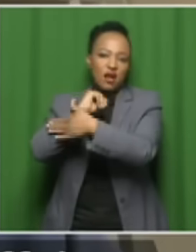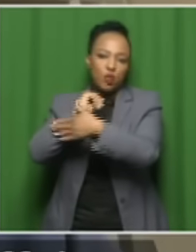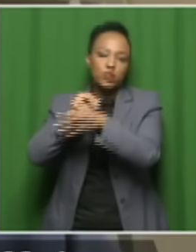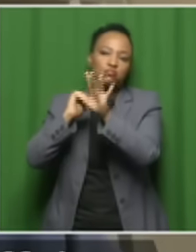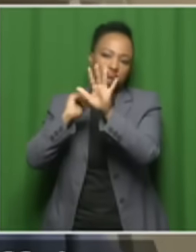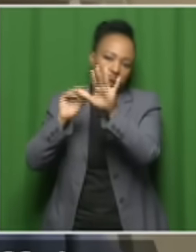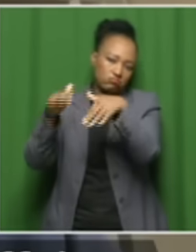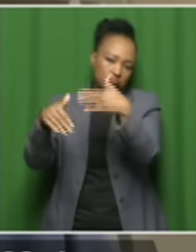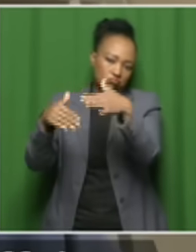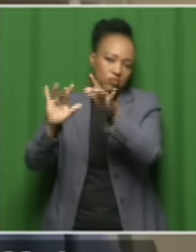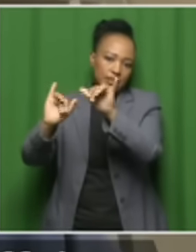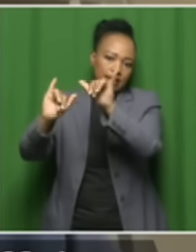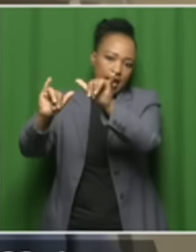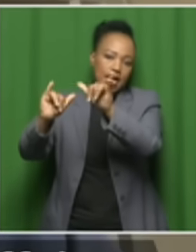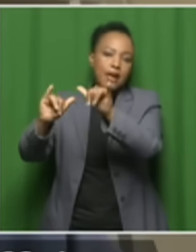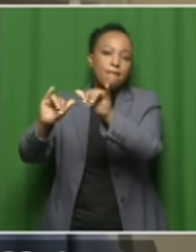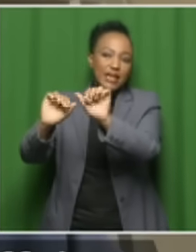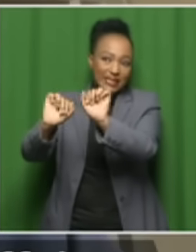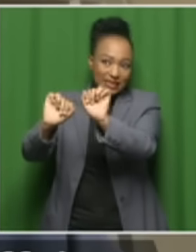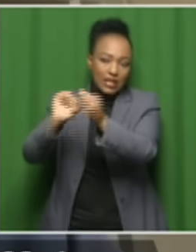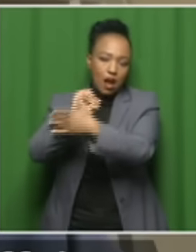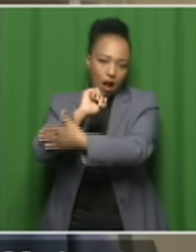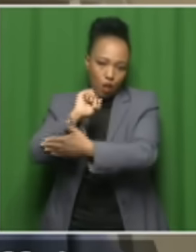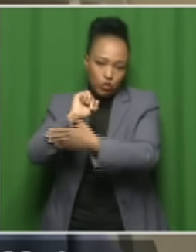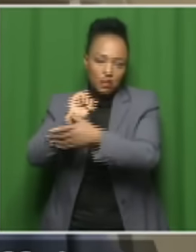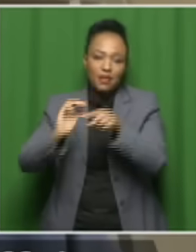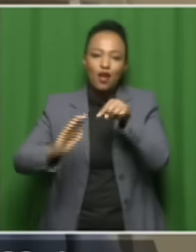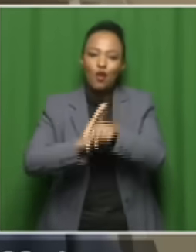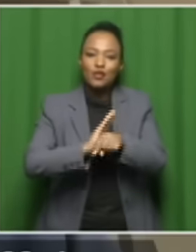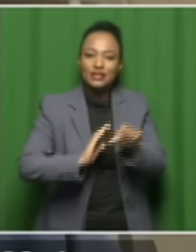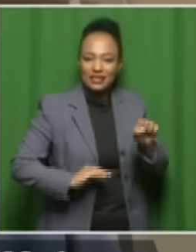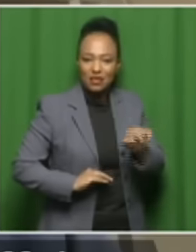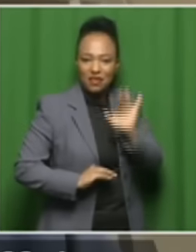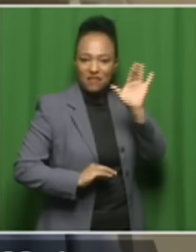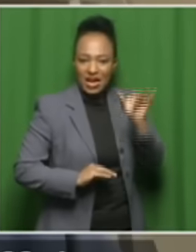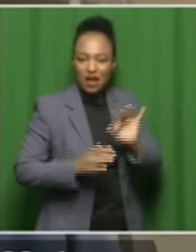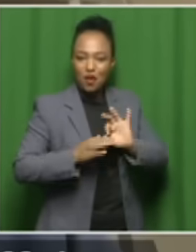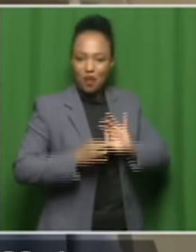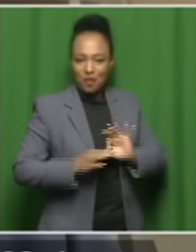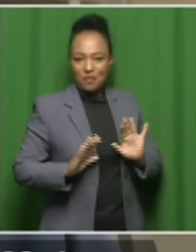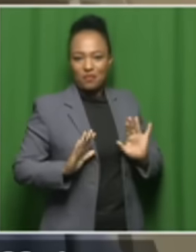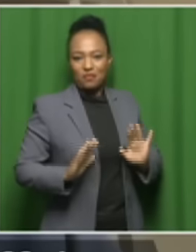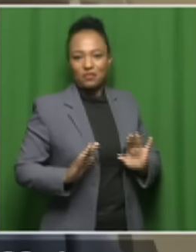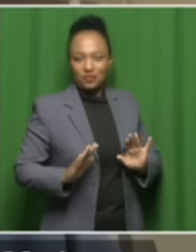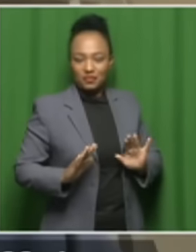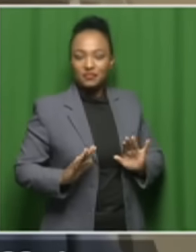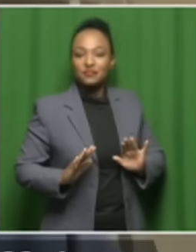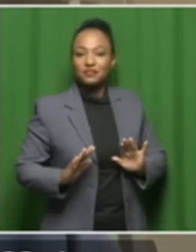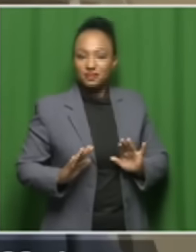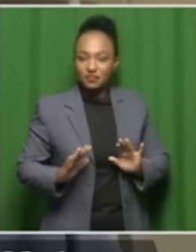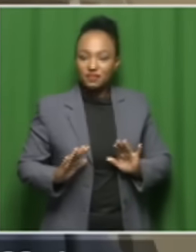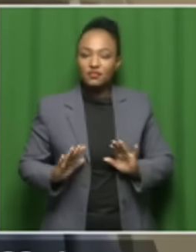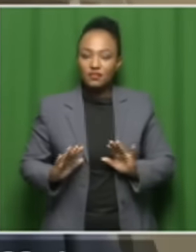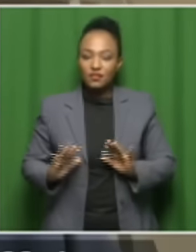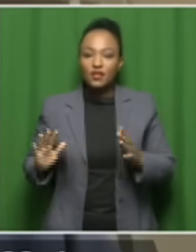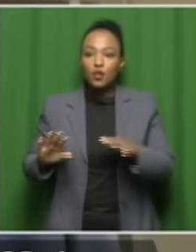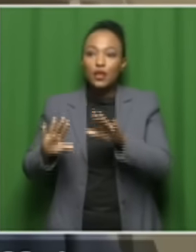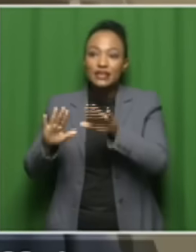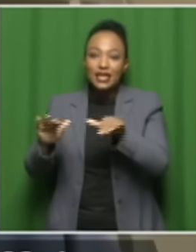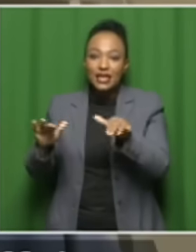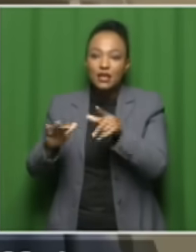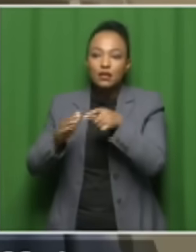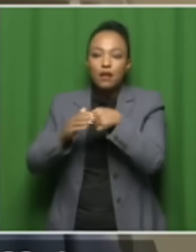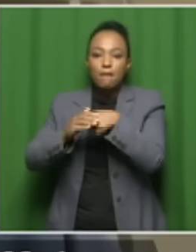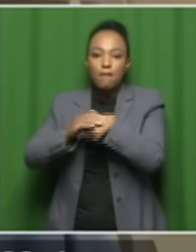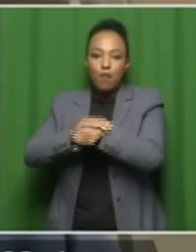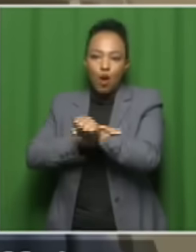would have lost their citizenship. Yeah. So, for example, you can get citizen by descent, where the children are born abroad to South